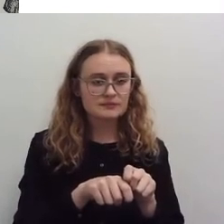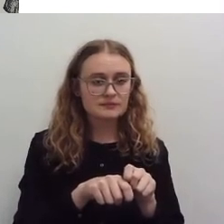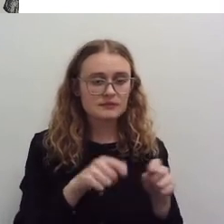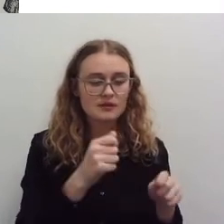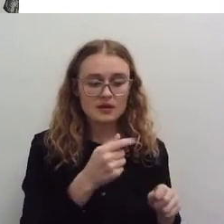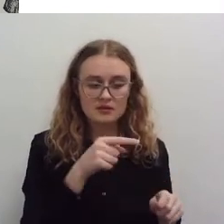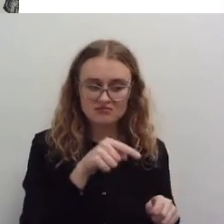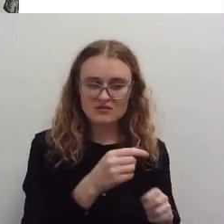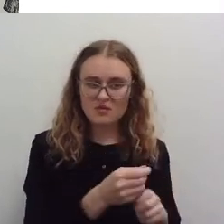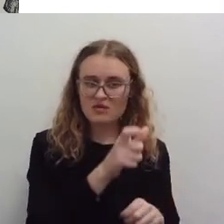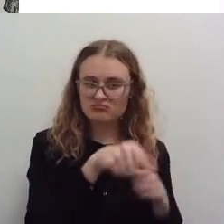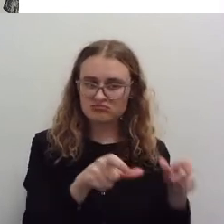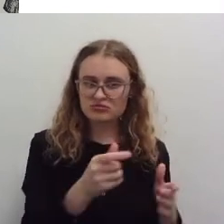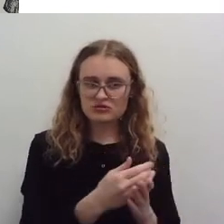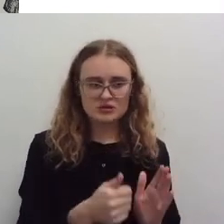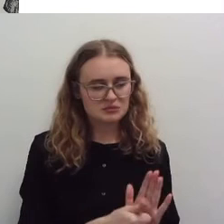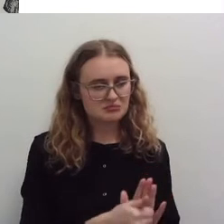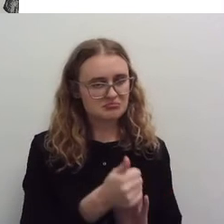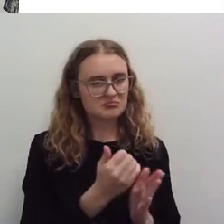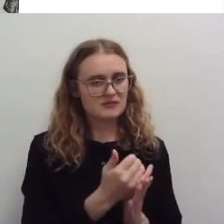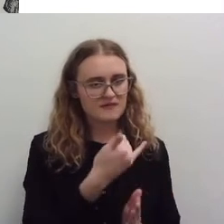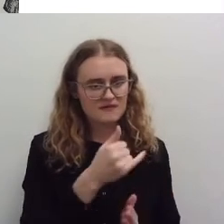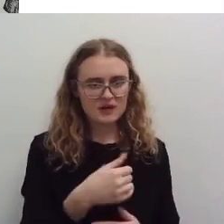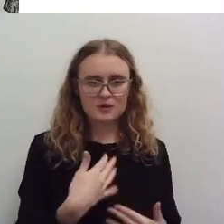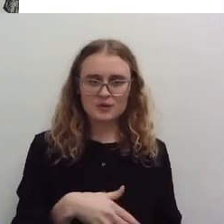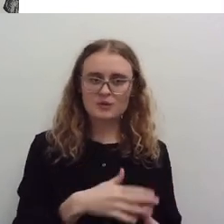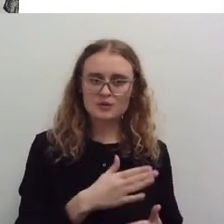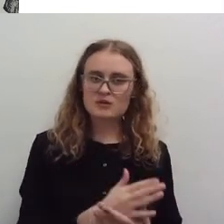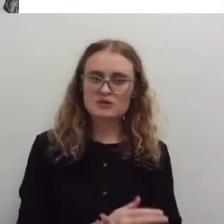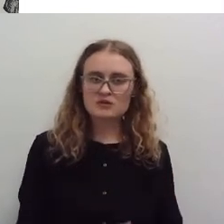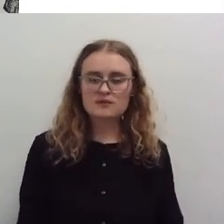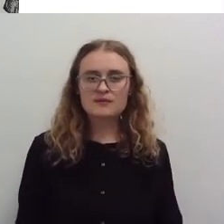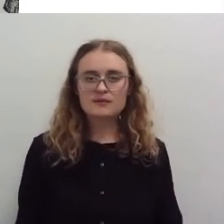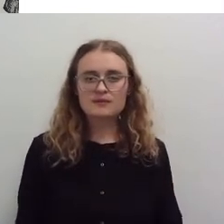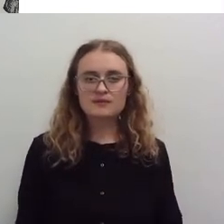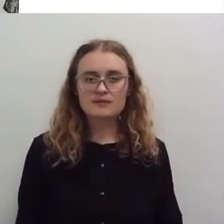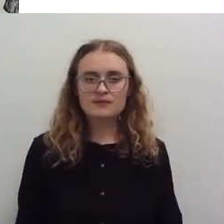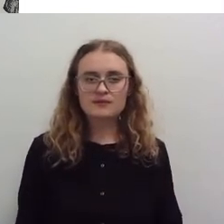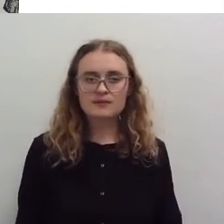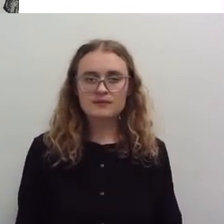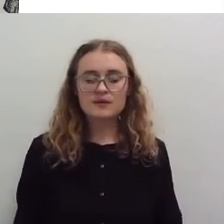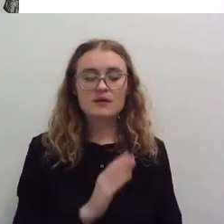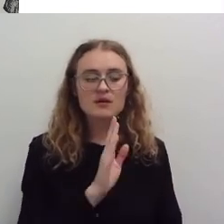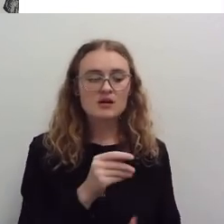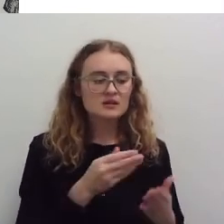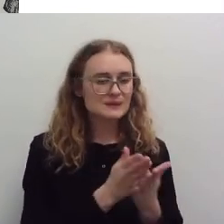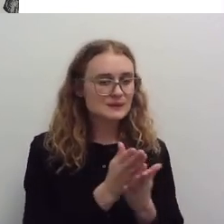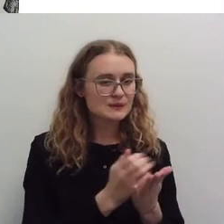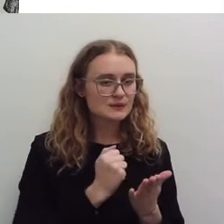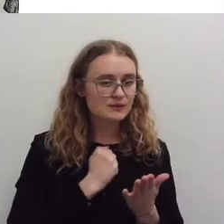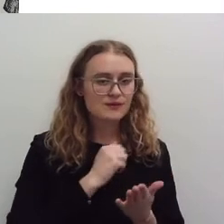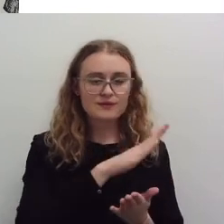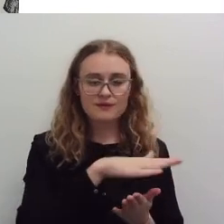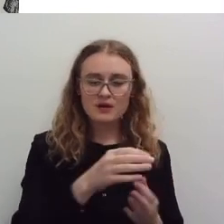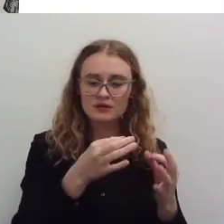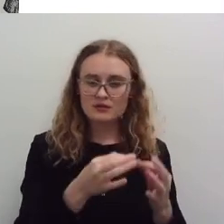as a self-evident thing here in Finland when we are developing services. And this is